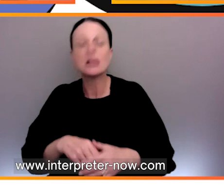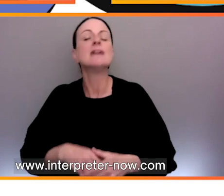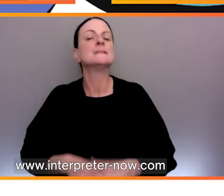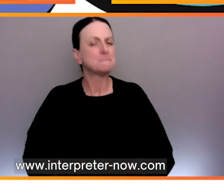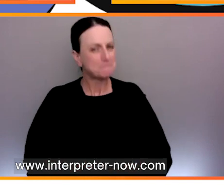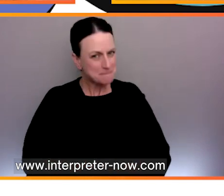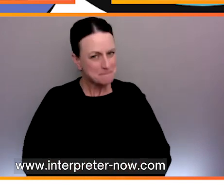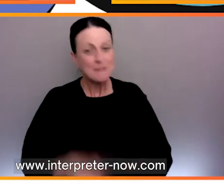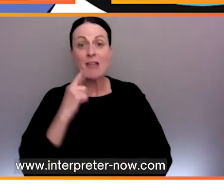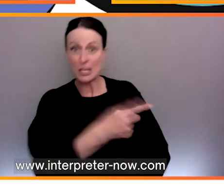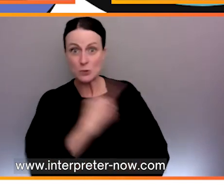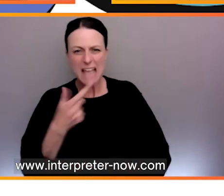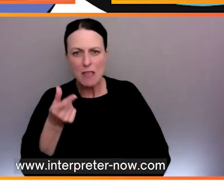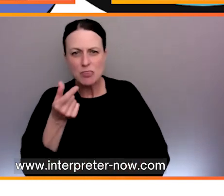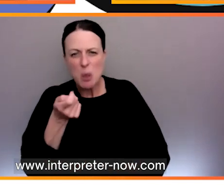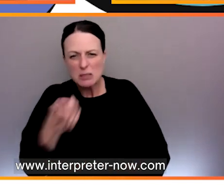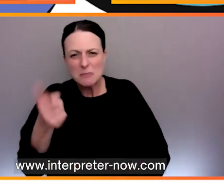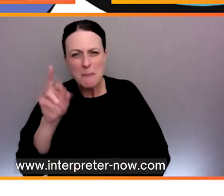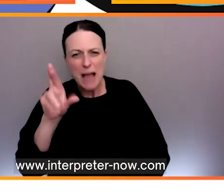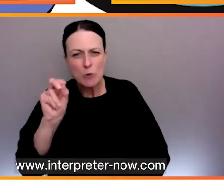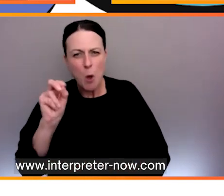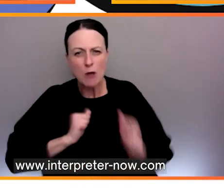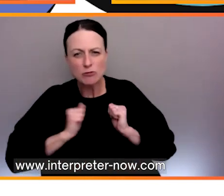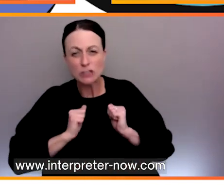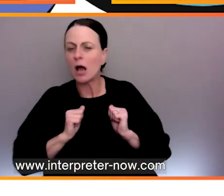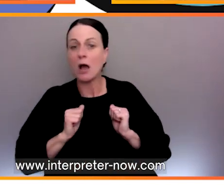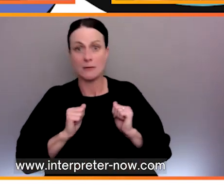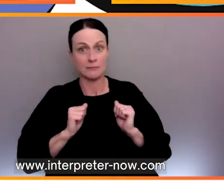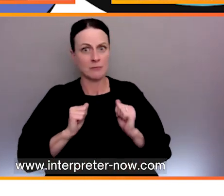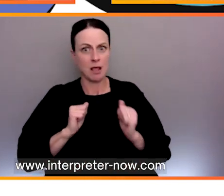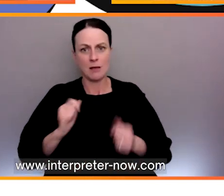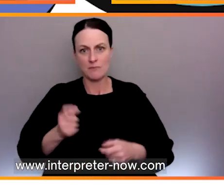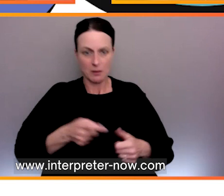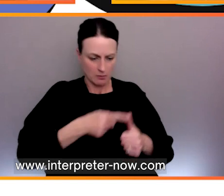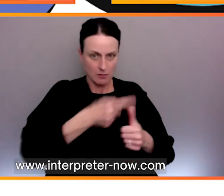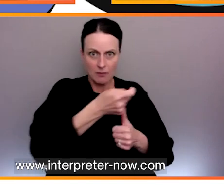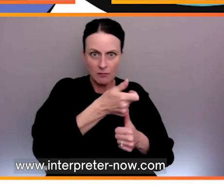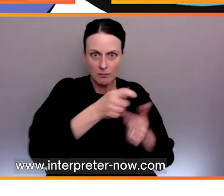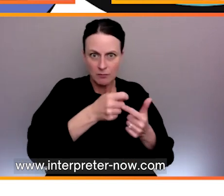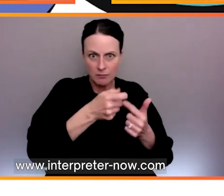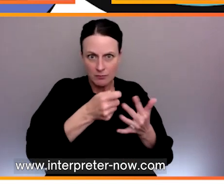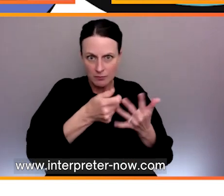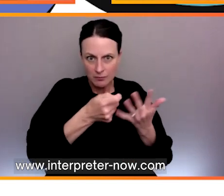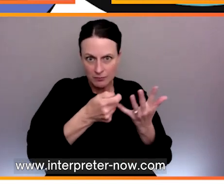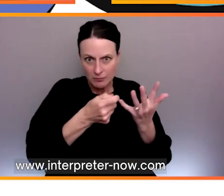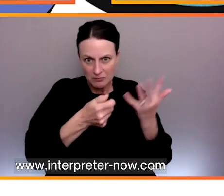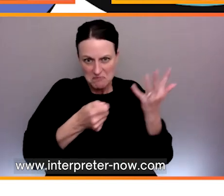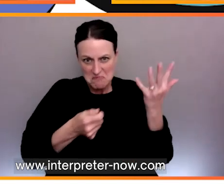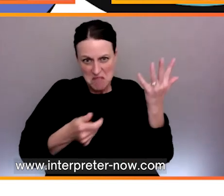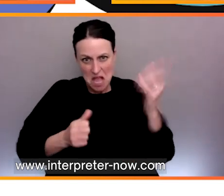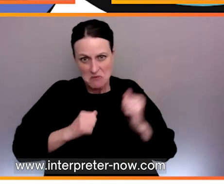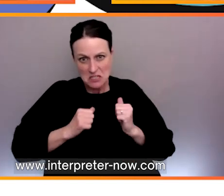for your own potential gaslighting as well. That's right. Well, it's such when you think about sexism